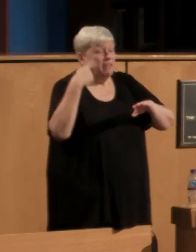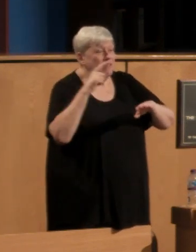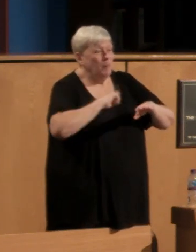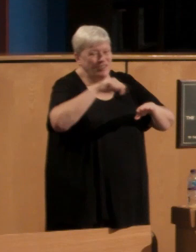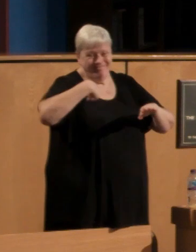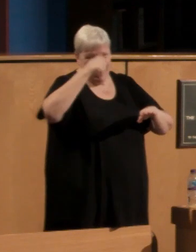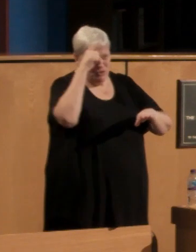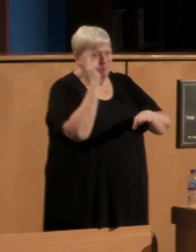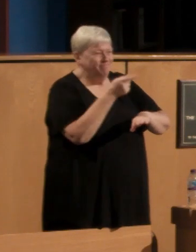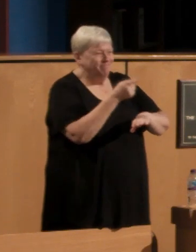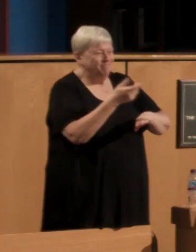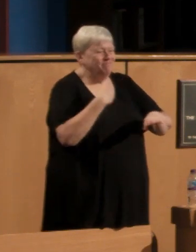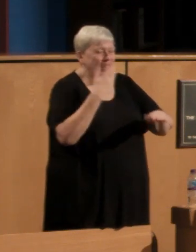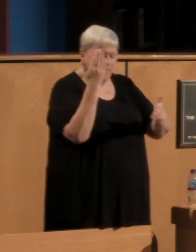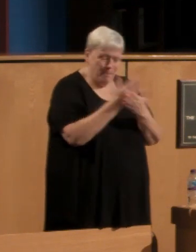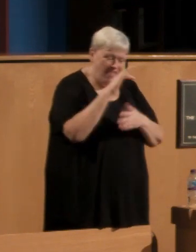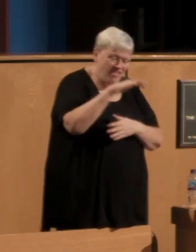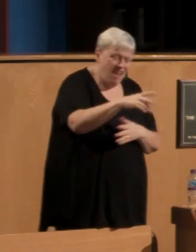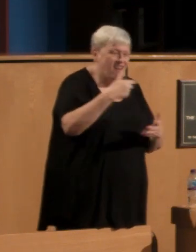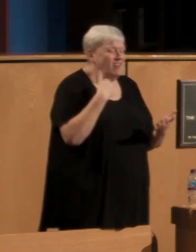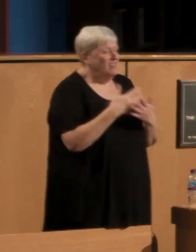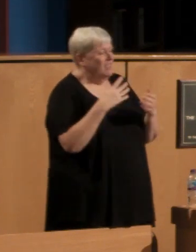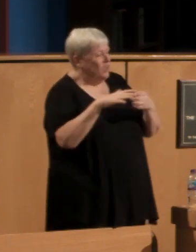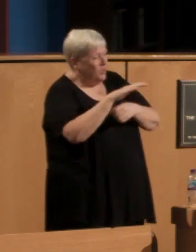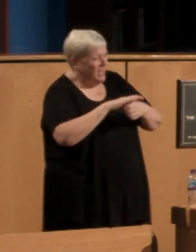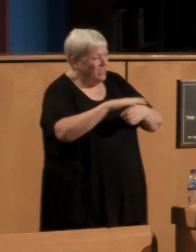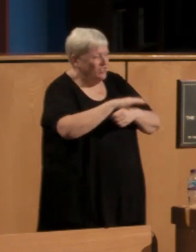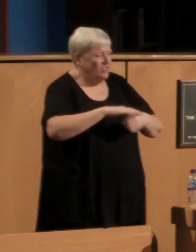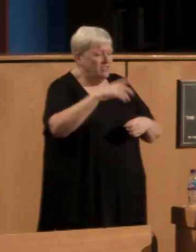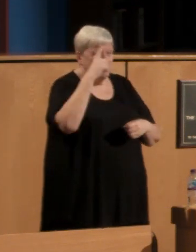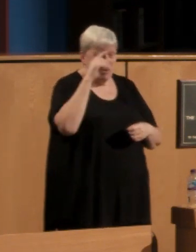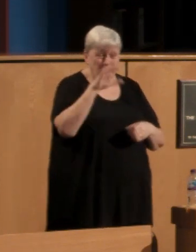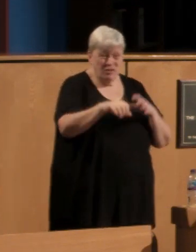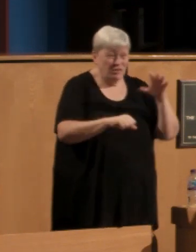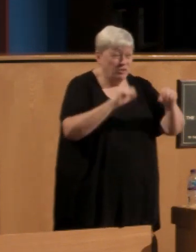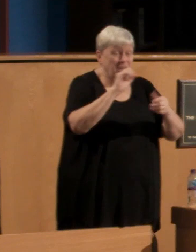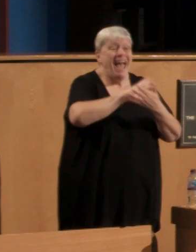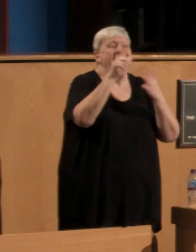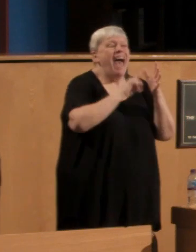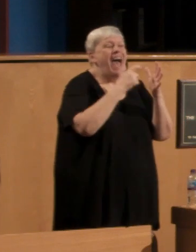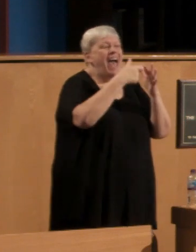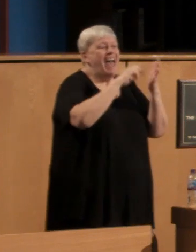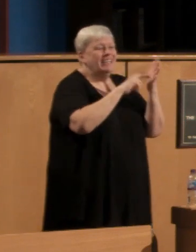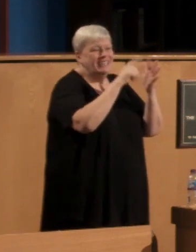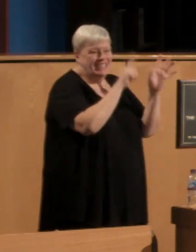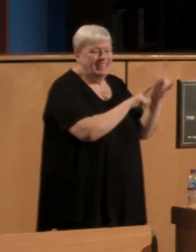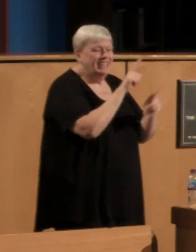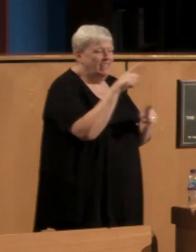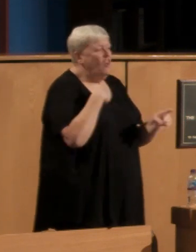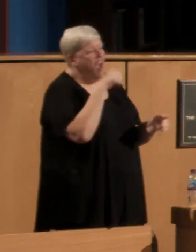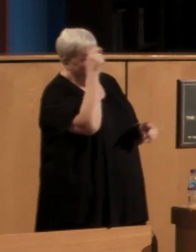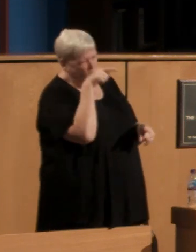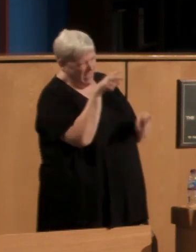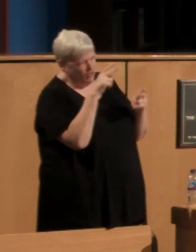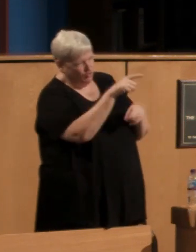where I am. When I reach for a location, I'm more likely to reach for Hackney, because I'm like, oh no, I know that street in